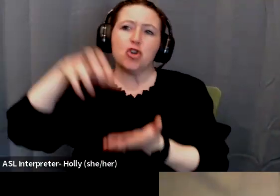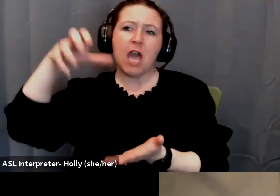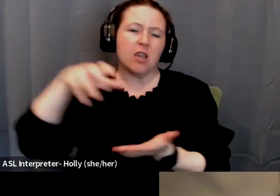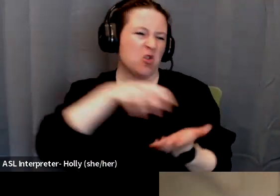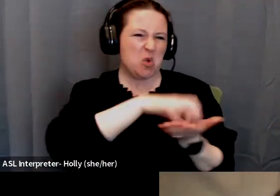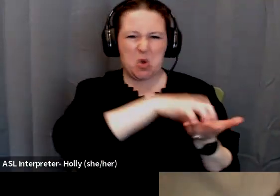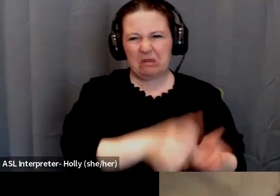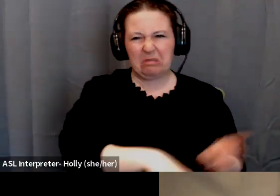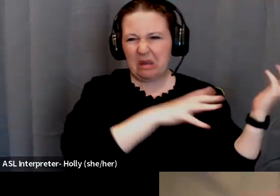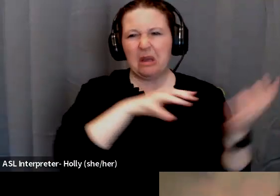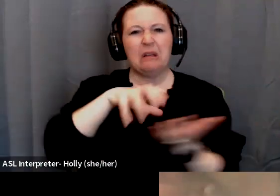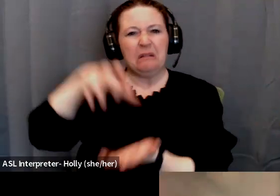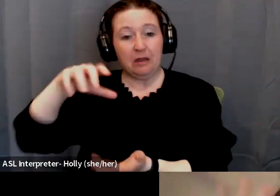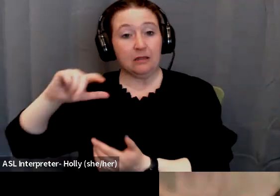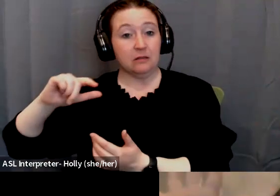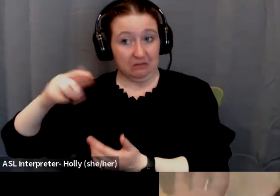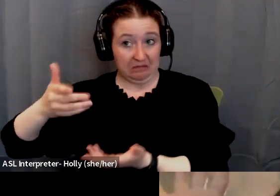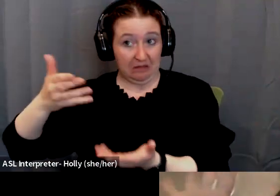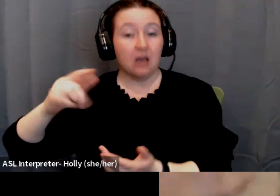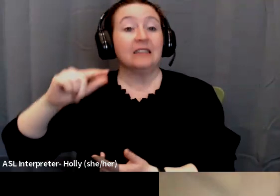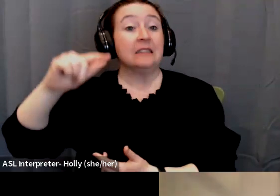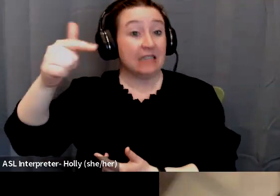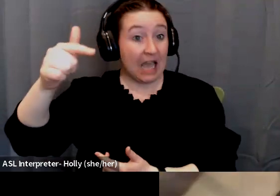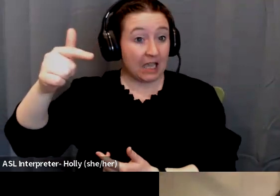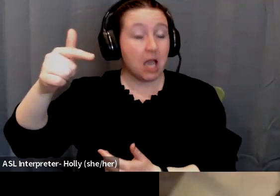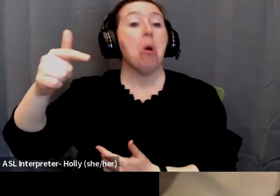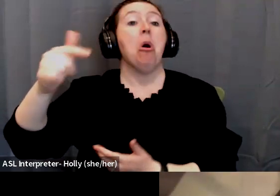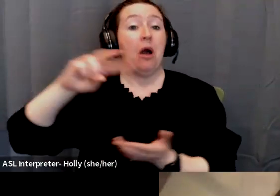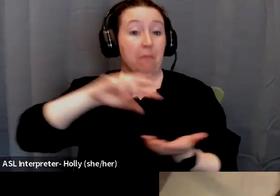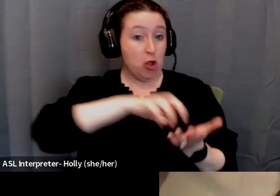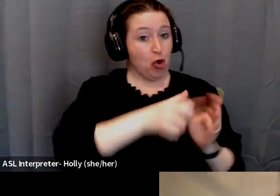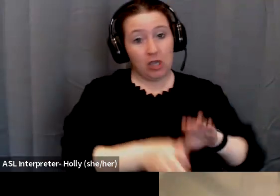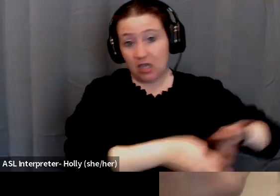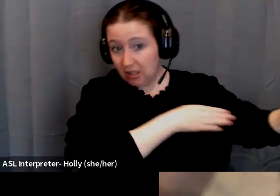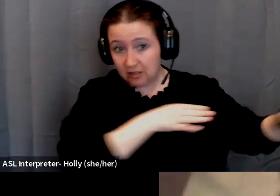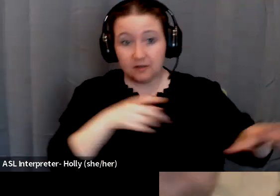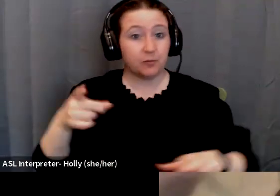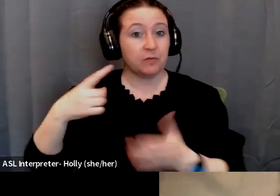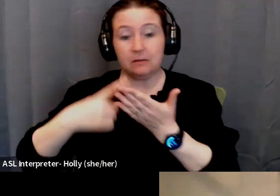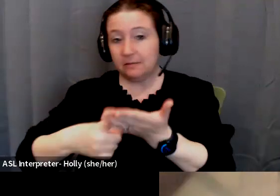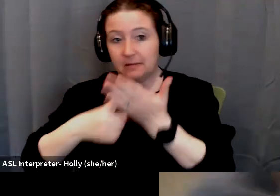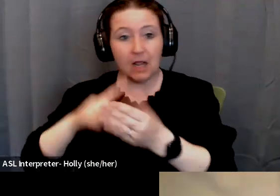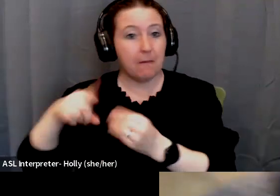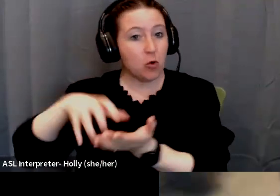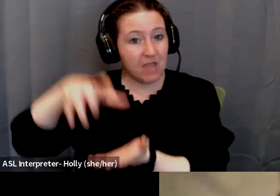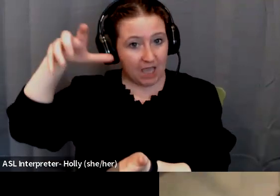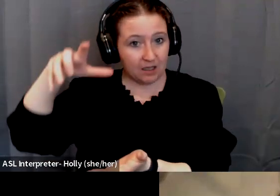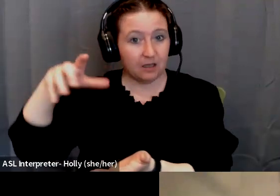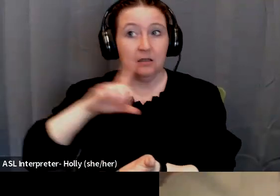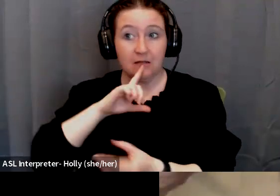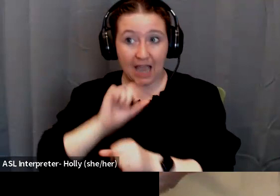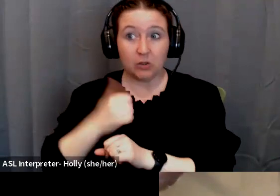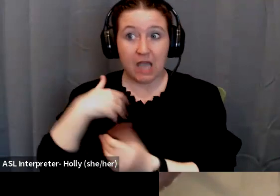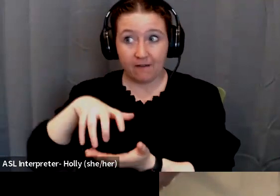pushes chocolate chip cookies aside. Now cake is the debate of the day for right now. We're going to talk about whether we're going to actually have